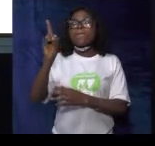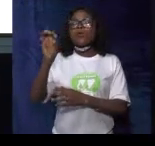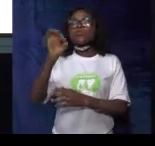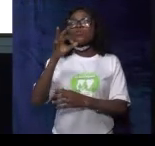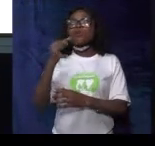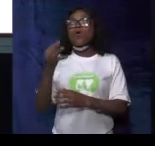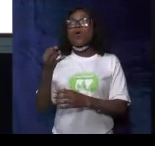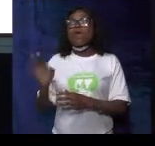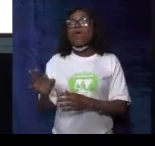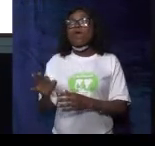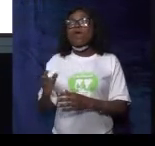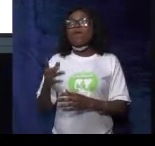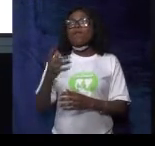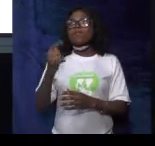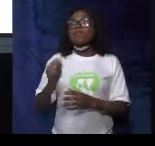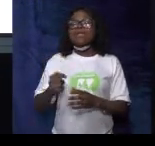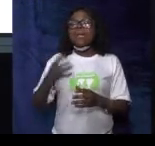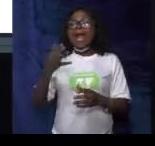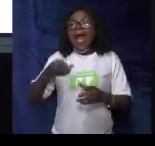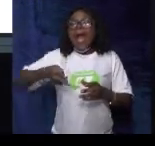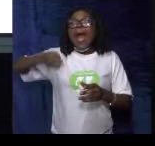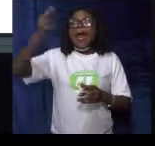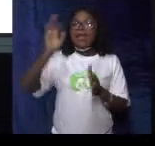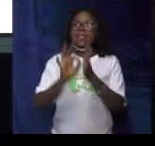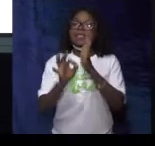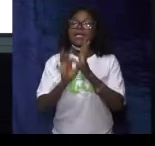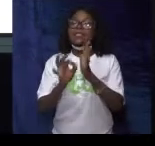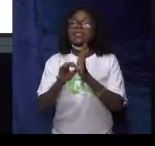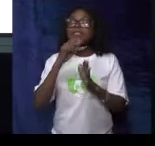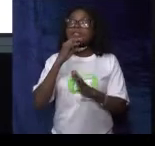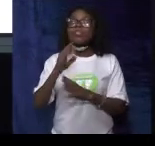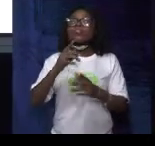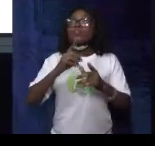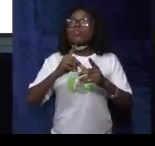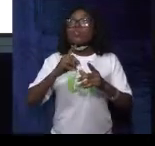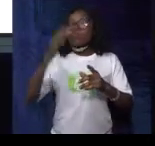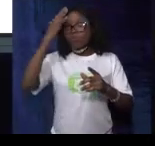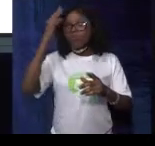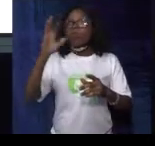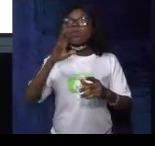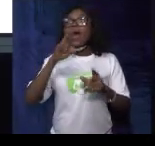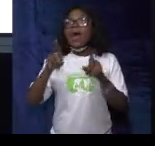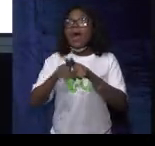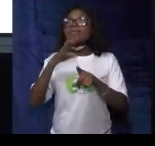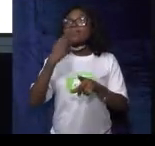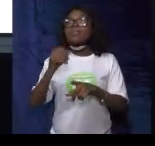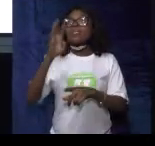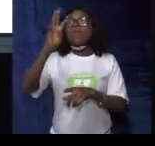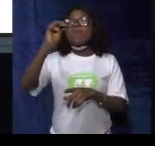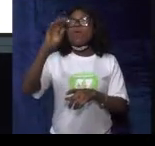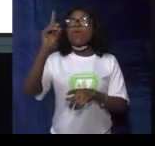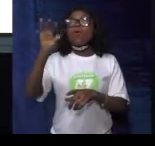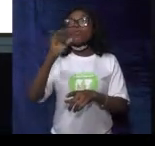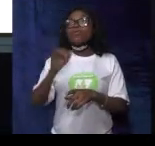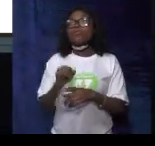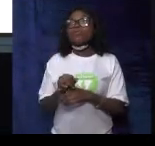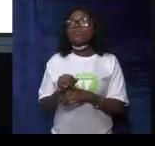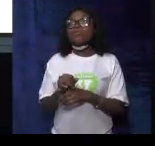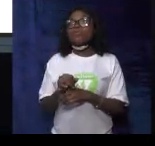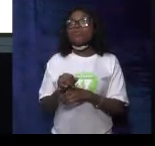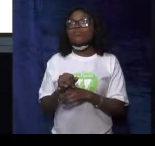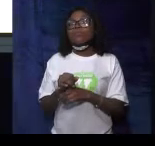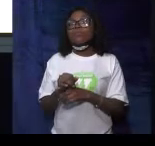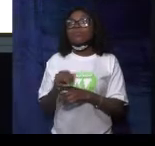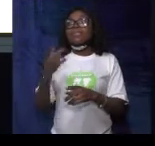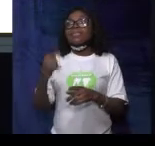mode of discourse? Do you remember the mode? The data with their highest counts. So what is the mode of this data set? You should have seen it by